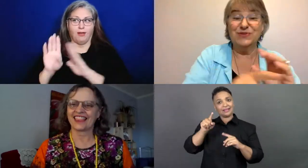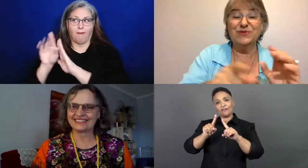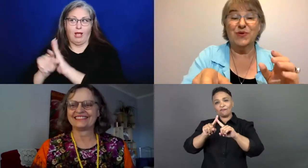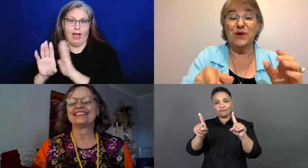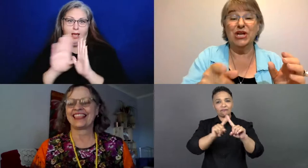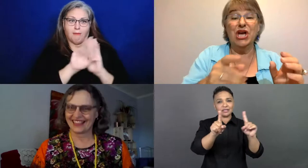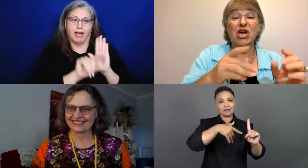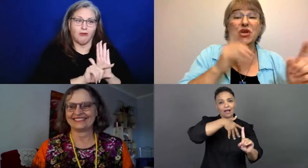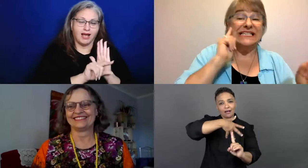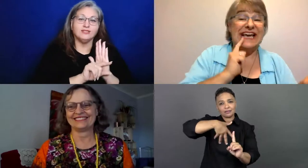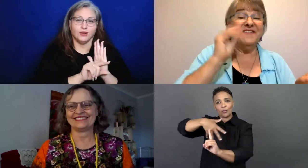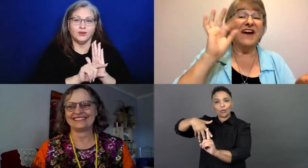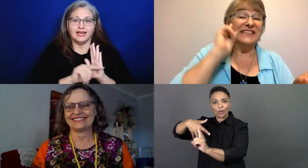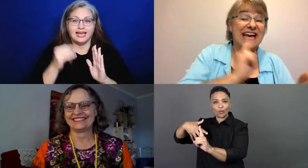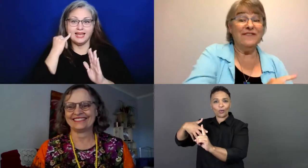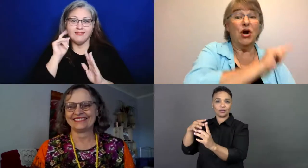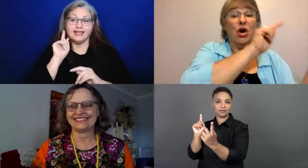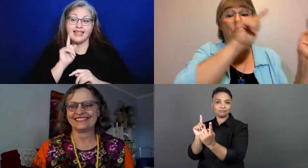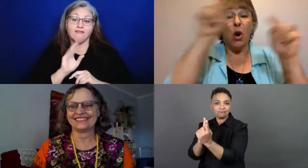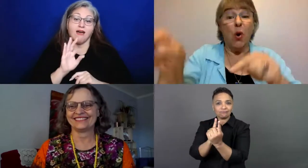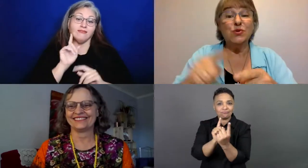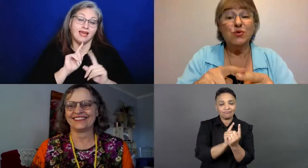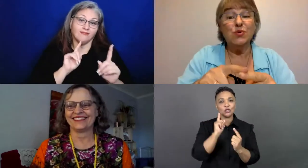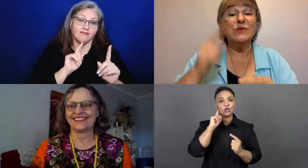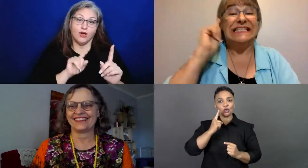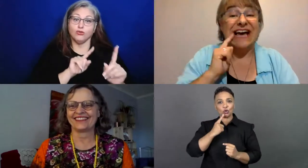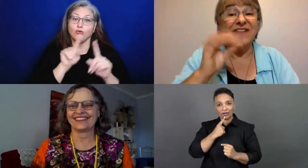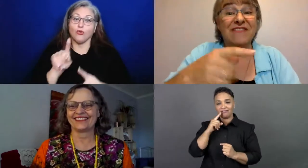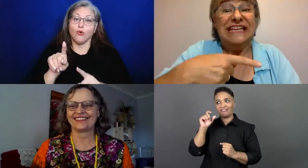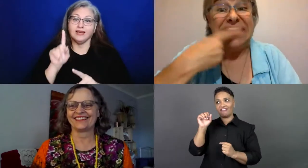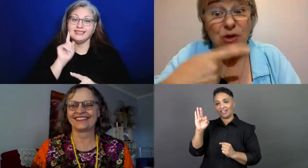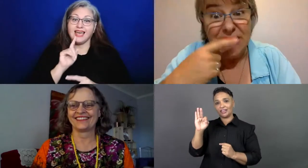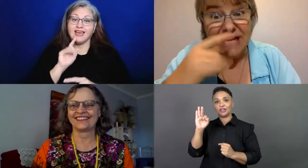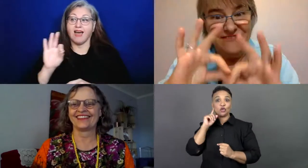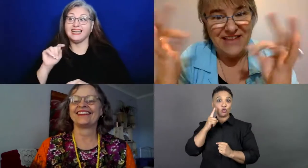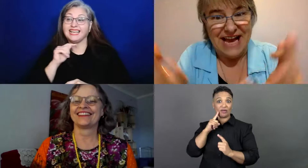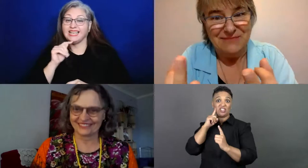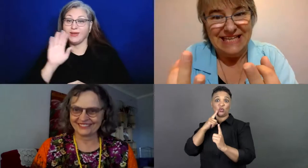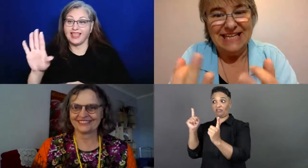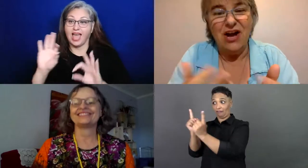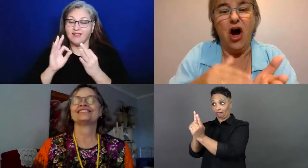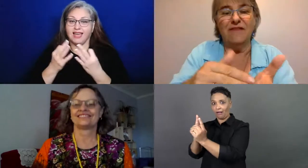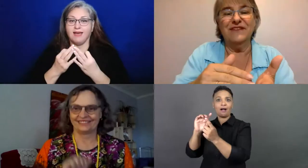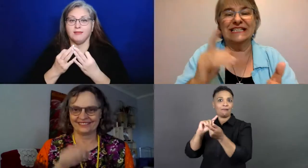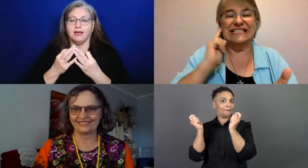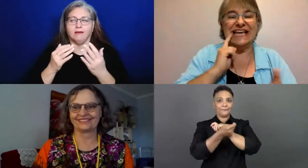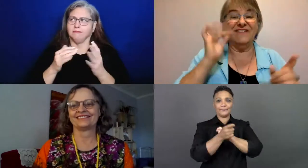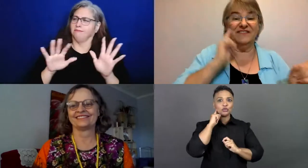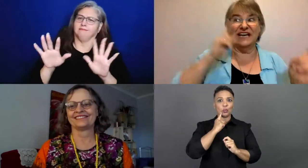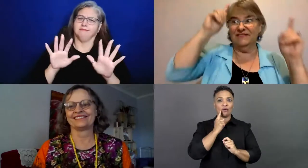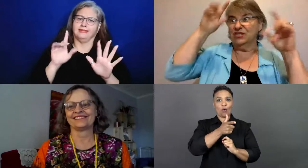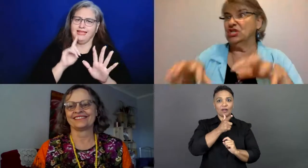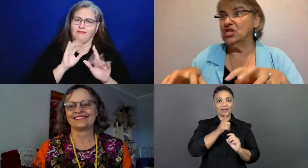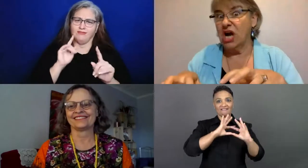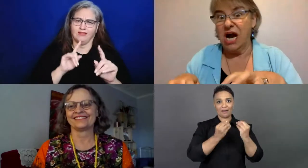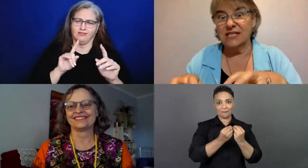backgrounds. So when deaf of deaf goes to deaf of hearing family, often deaf of